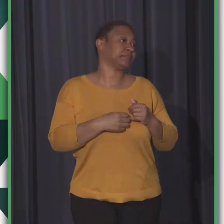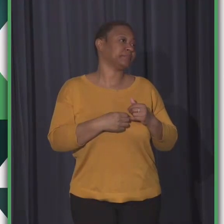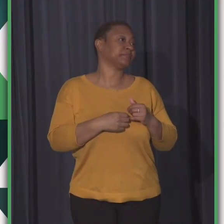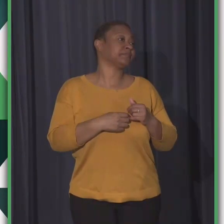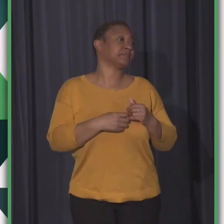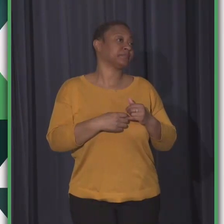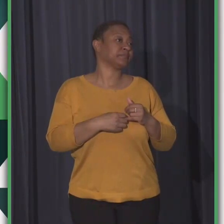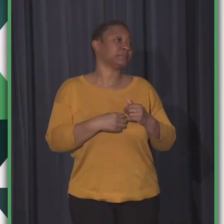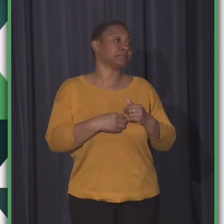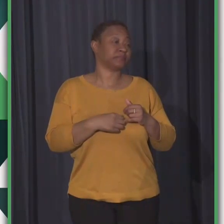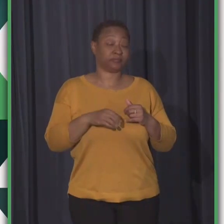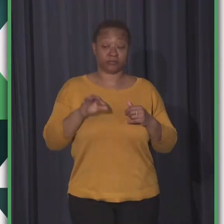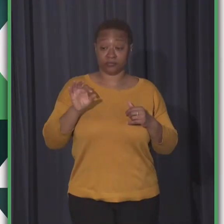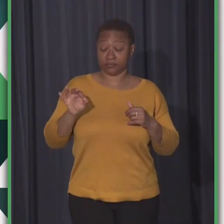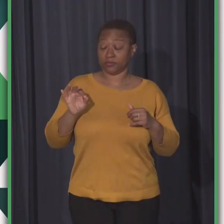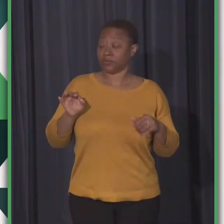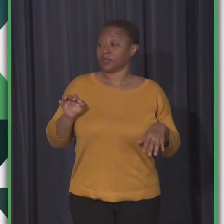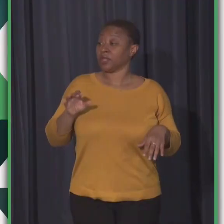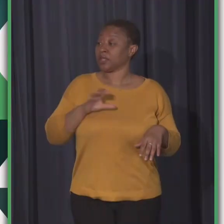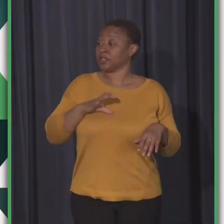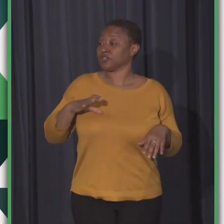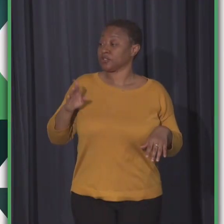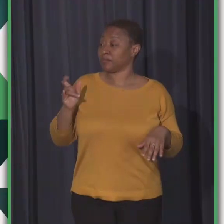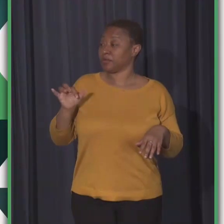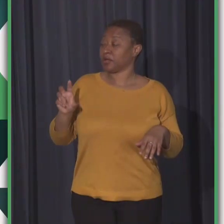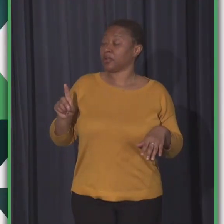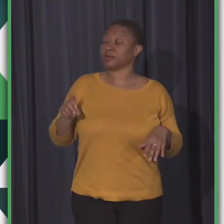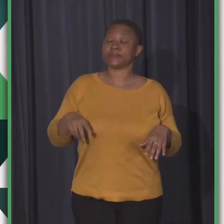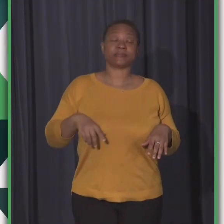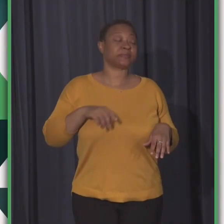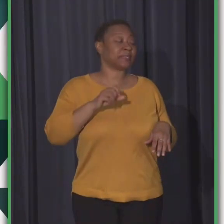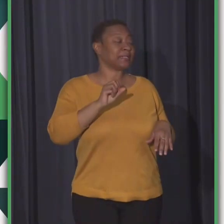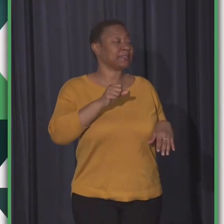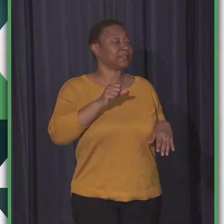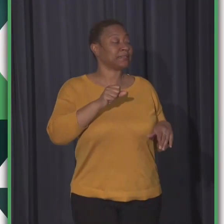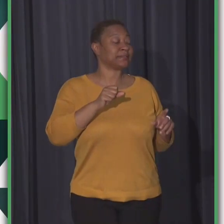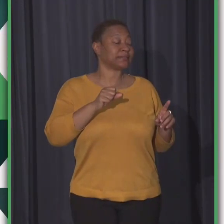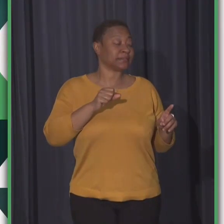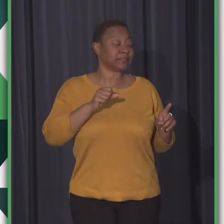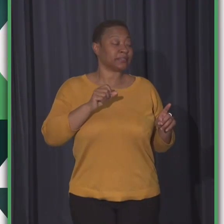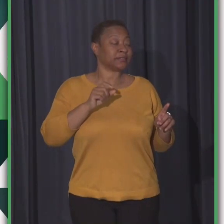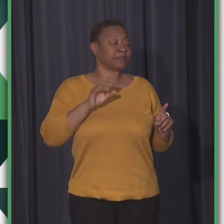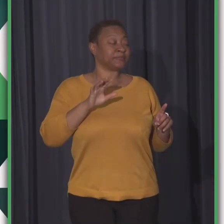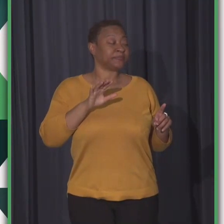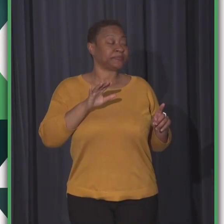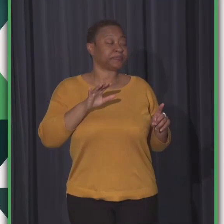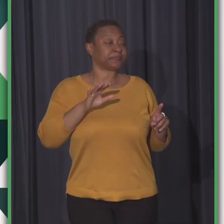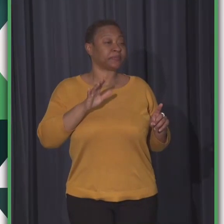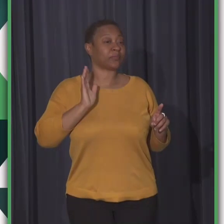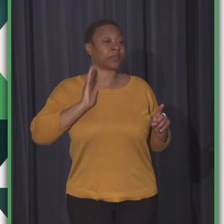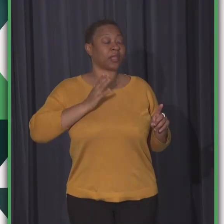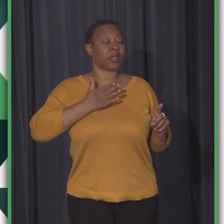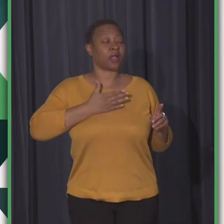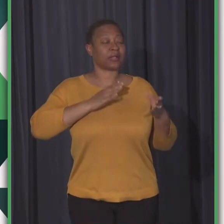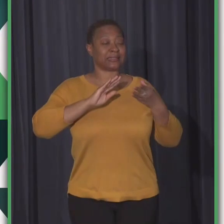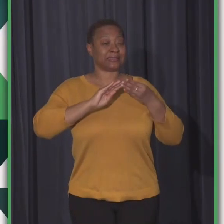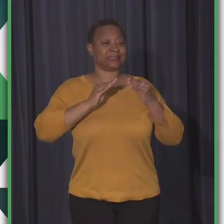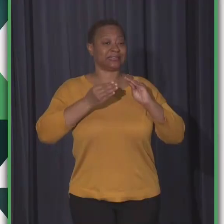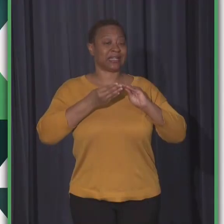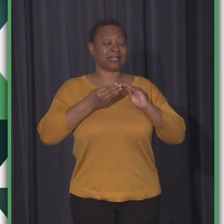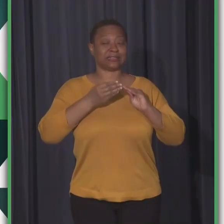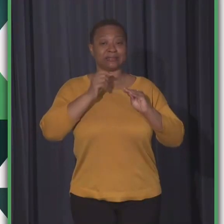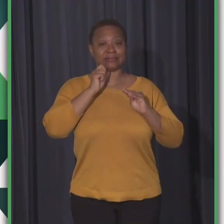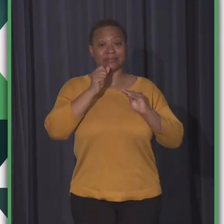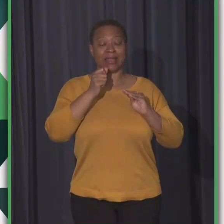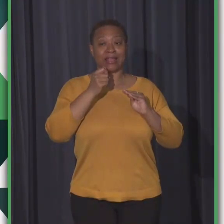Okay. You good? Yeah. All right, Commissioner Bernard. Just quickly, our stats are not as good as